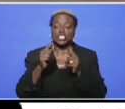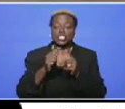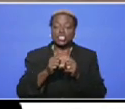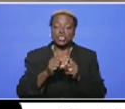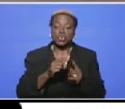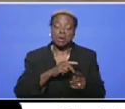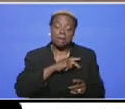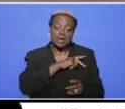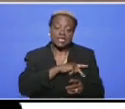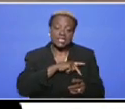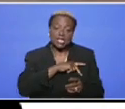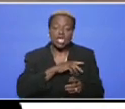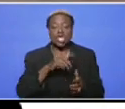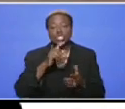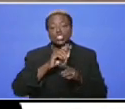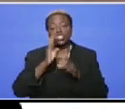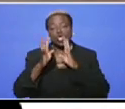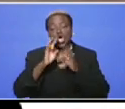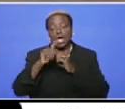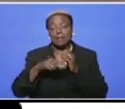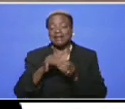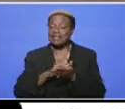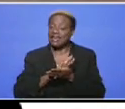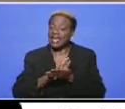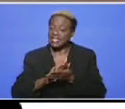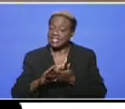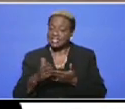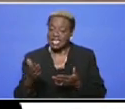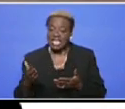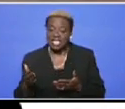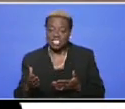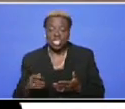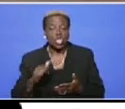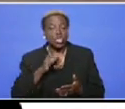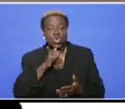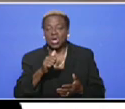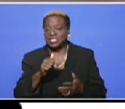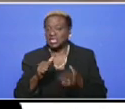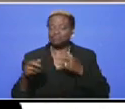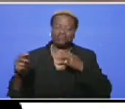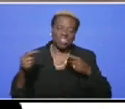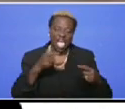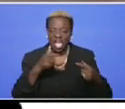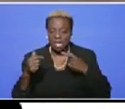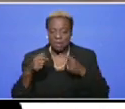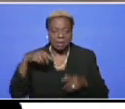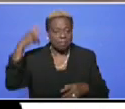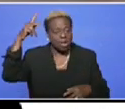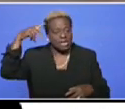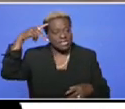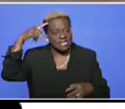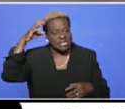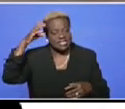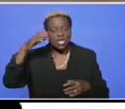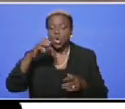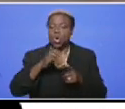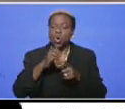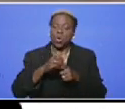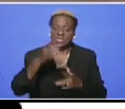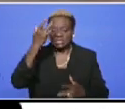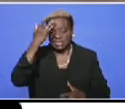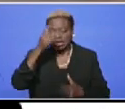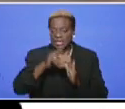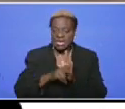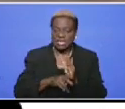pleasant things at the dinner table. You don't want to come into an argument about politics or illness. You don't want to talk